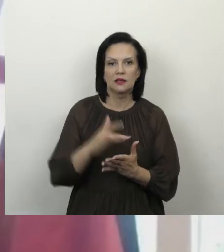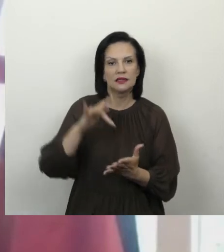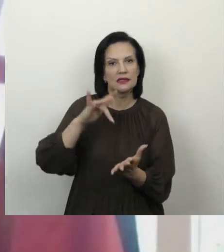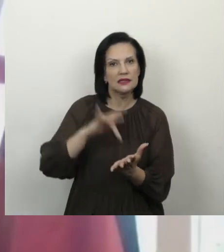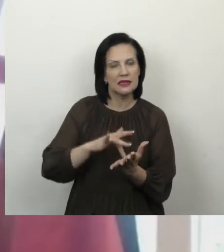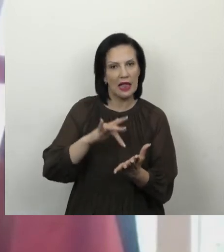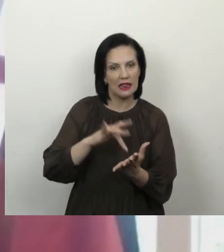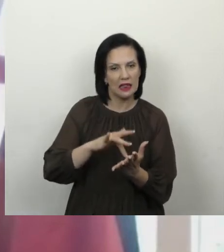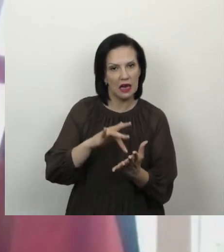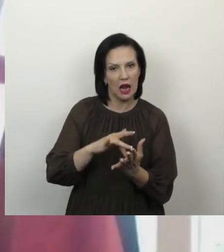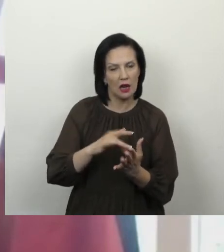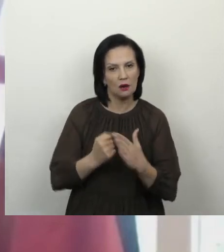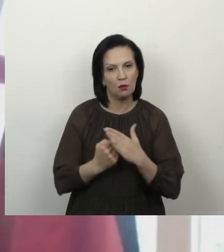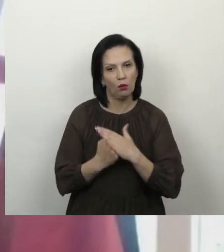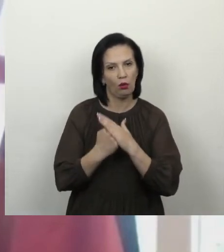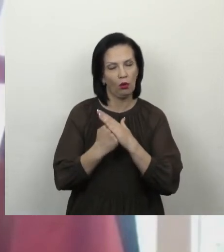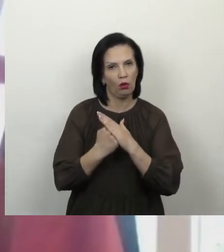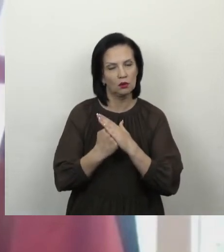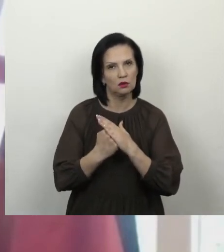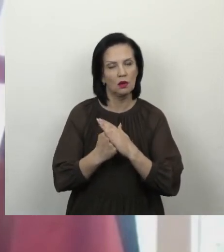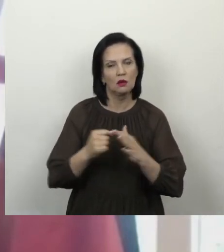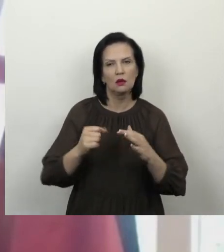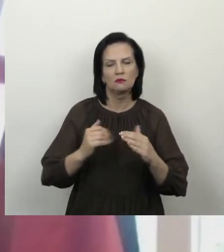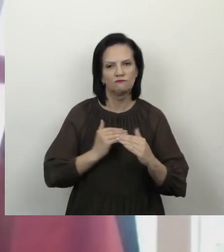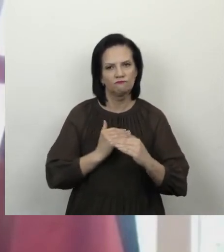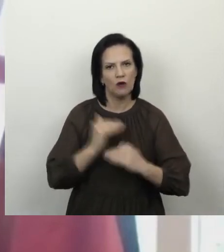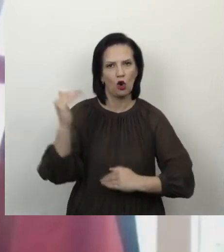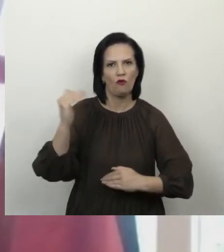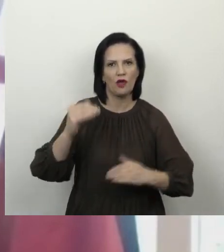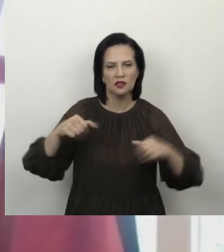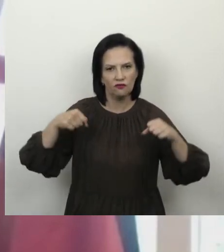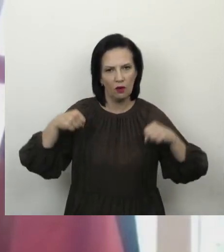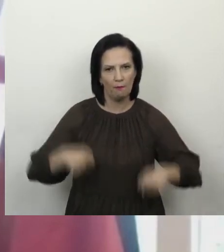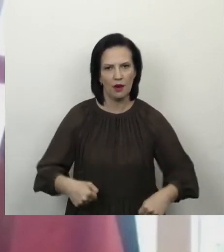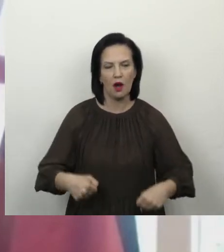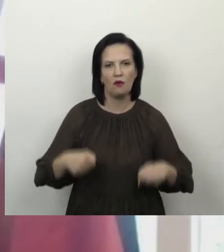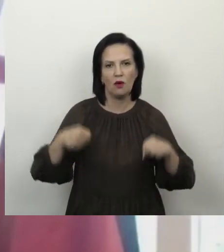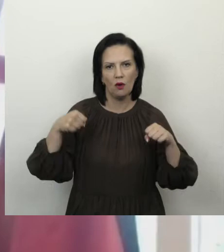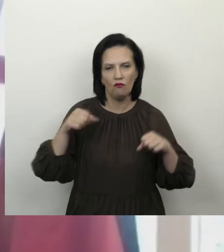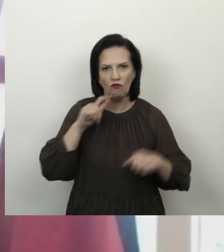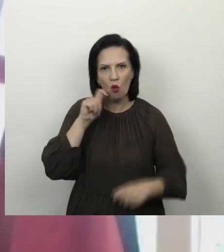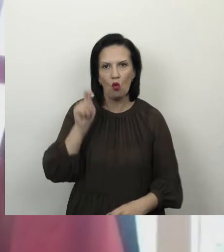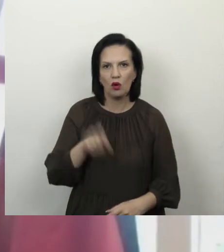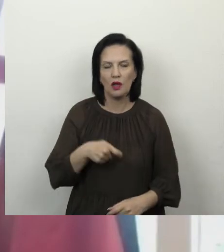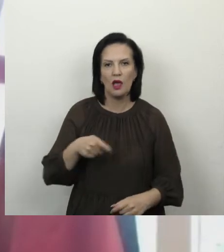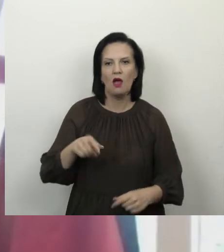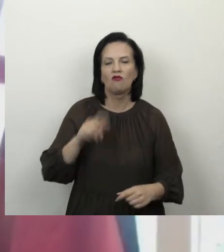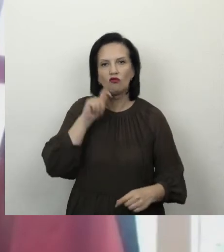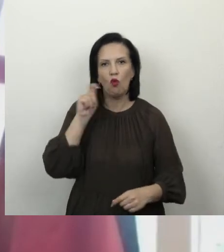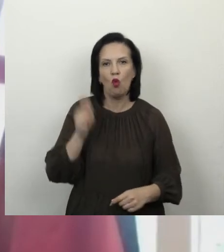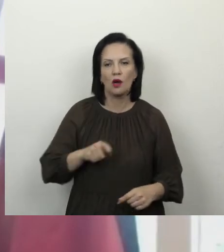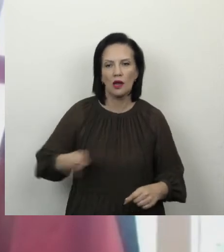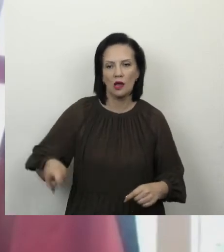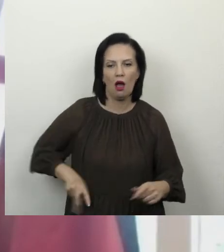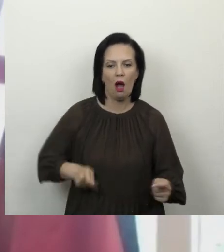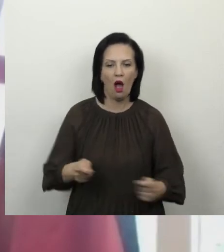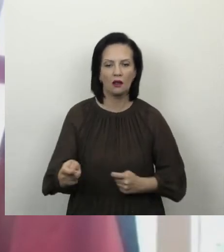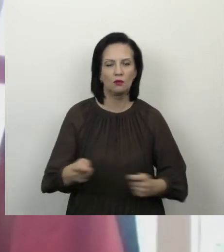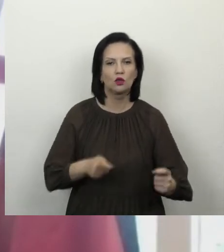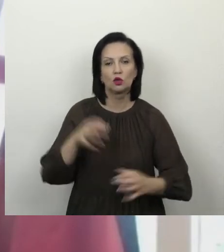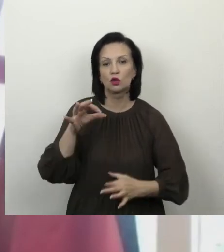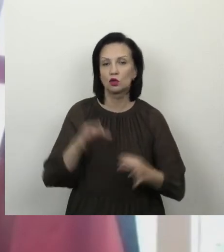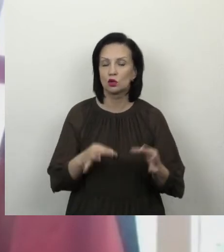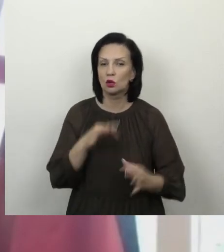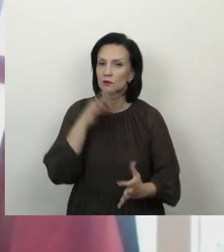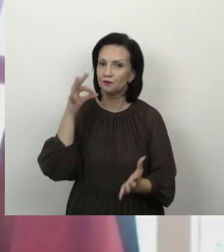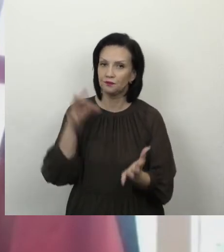in Ukraine. And in Ukraine, the administrative courts have the responsibility for